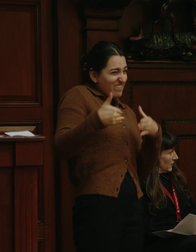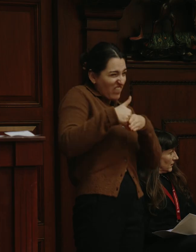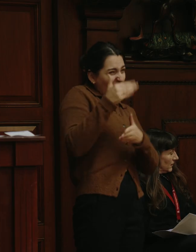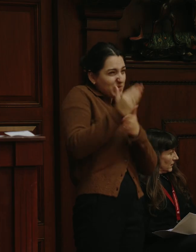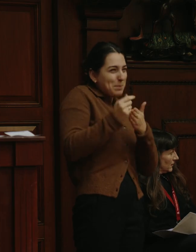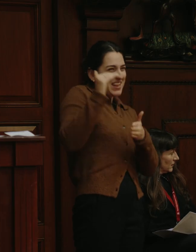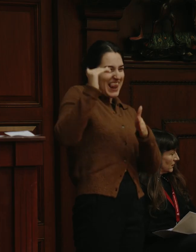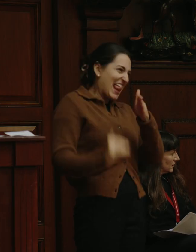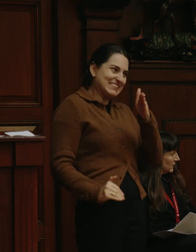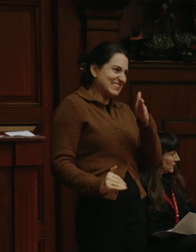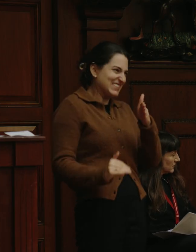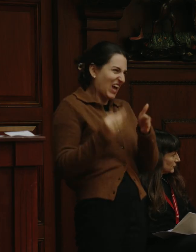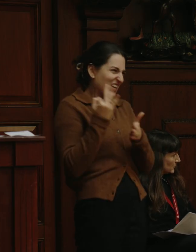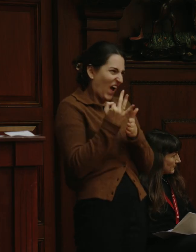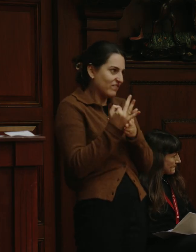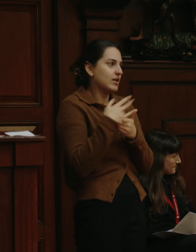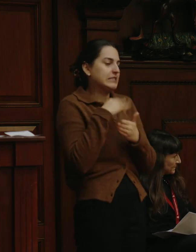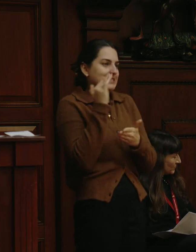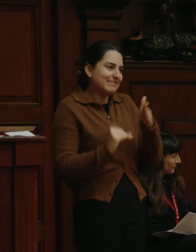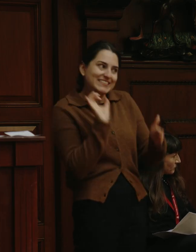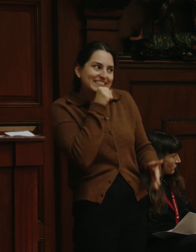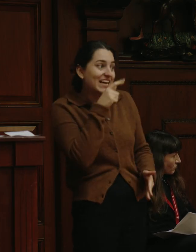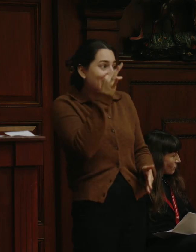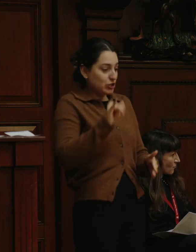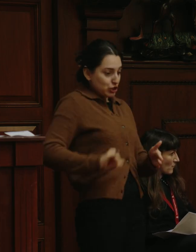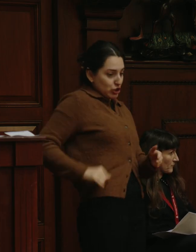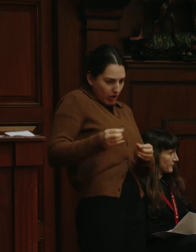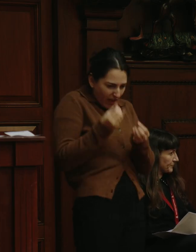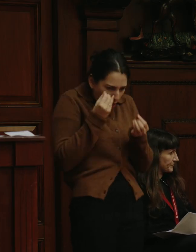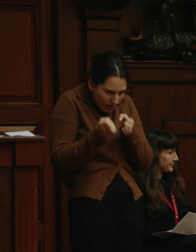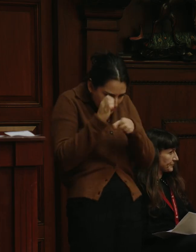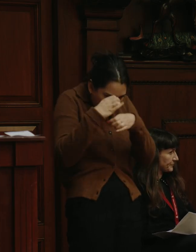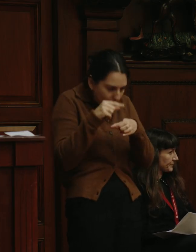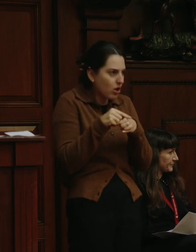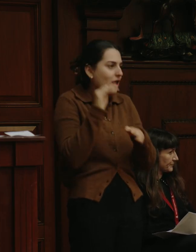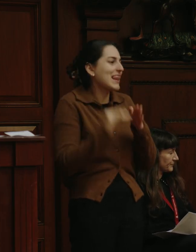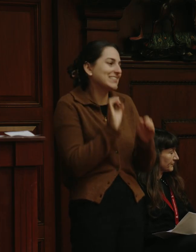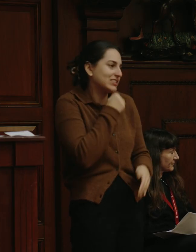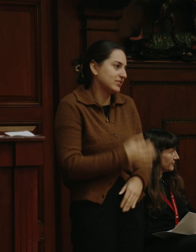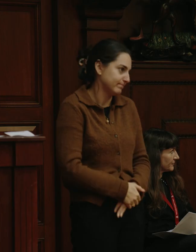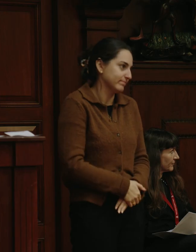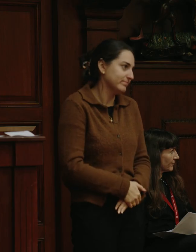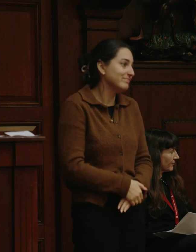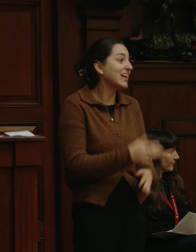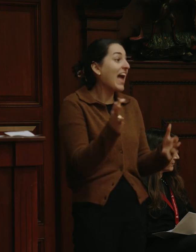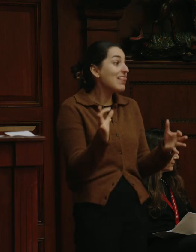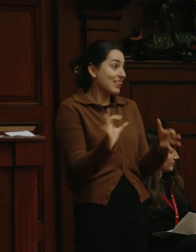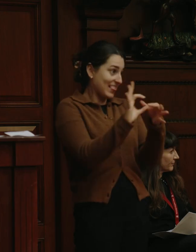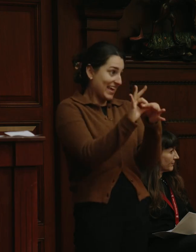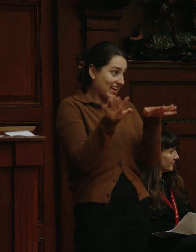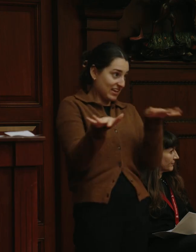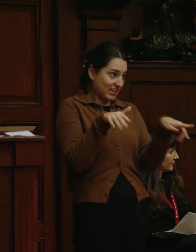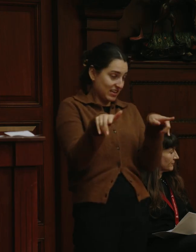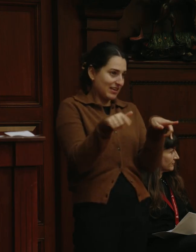less often and less severe. And if you did a biopsy, it looks totally different. So they are linked, but